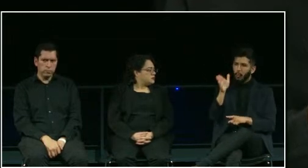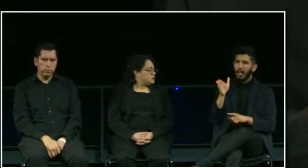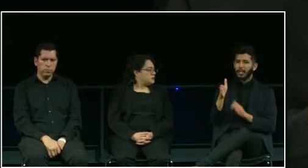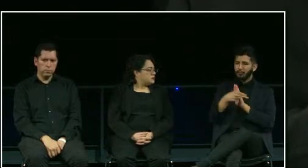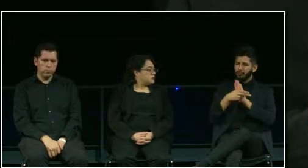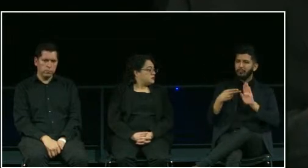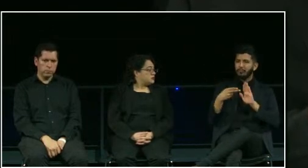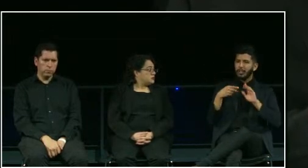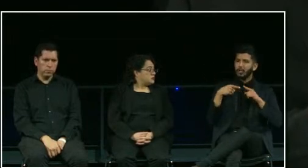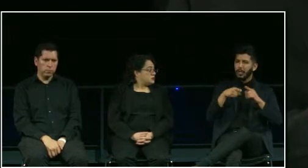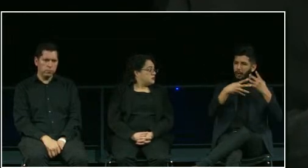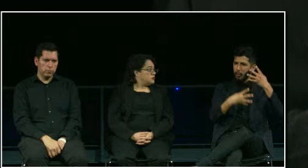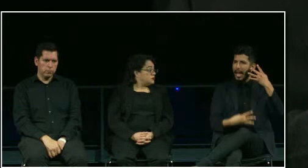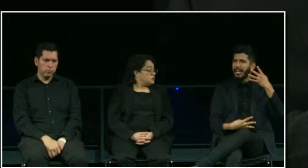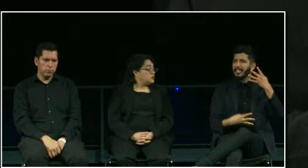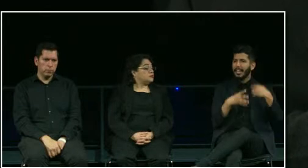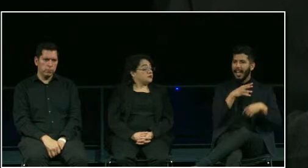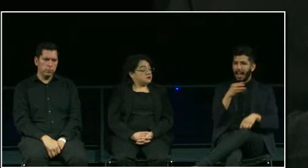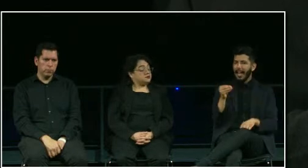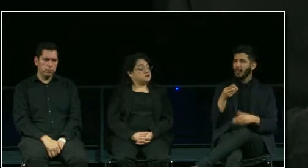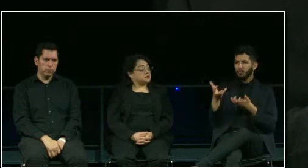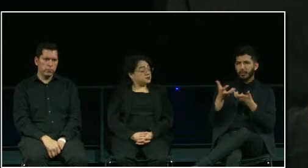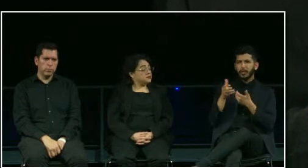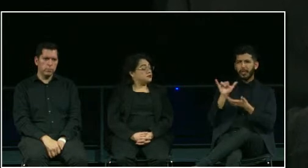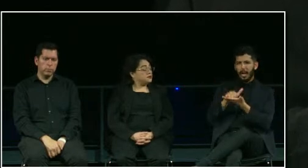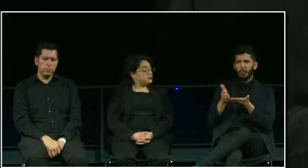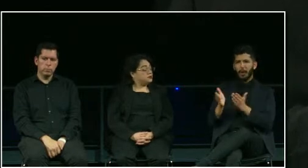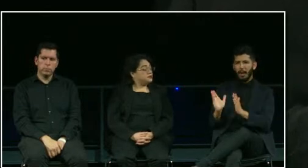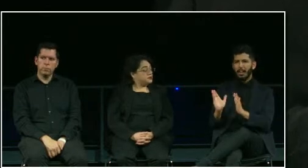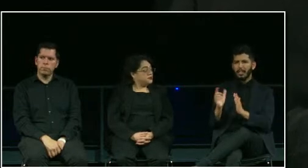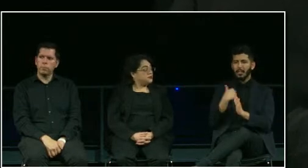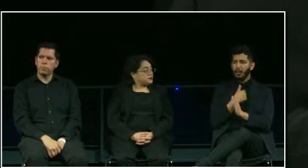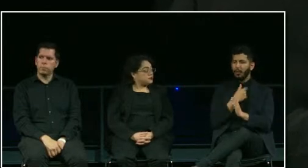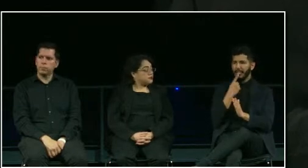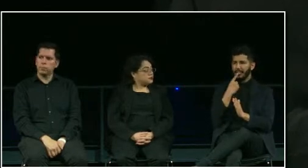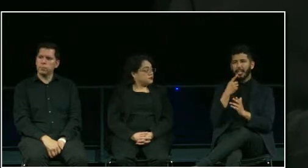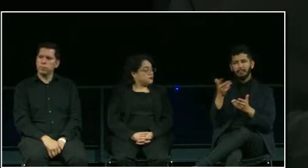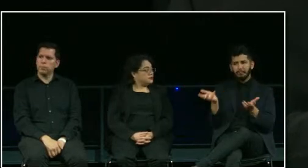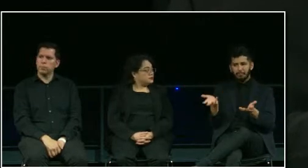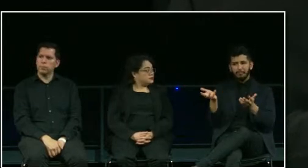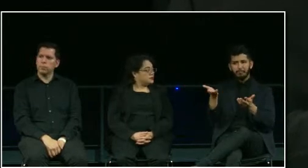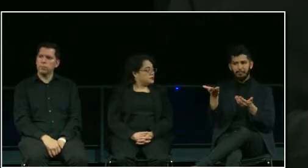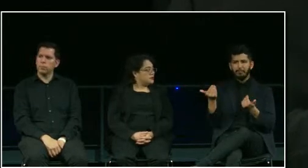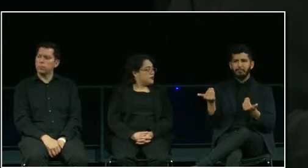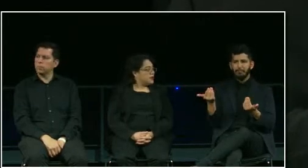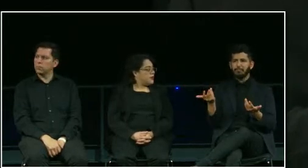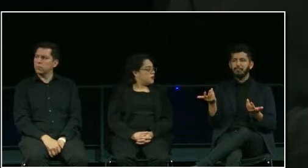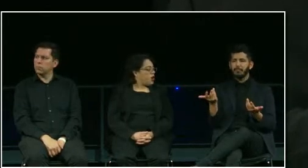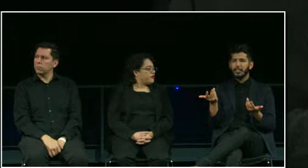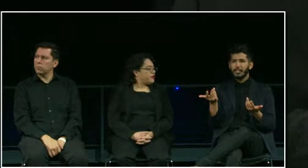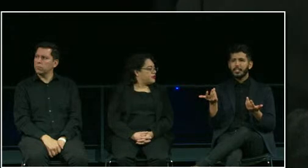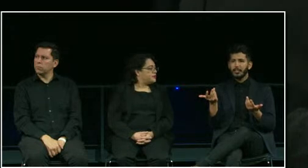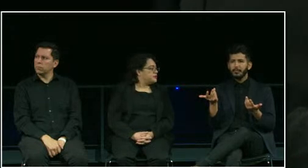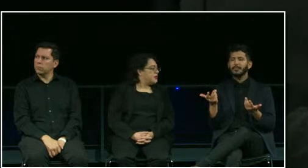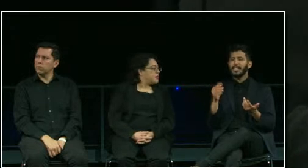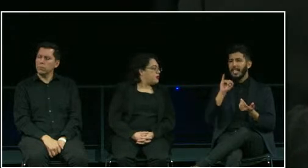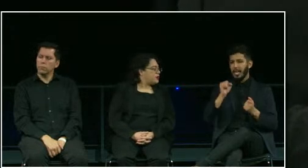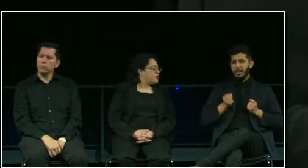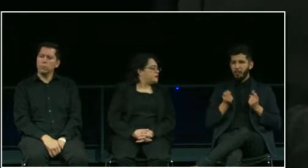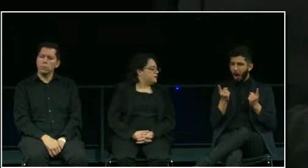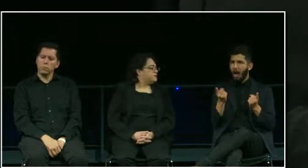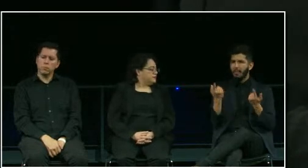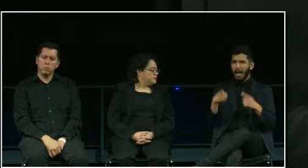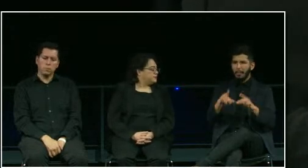that. And we went to the animators and said, encourage improvisation. The other thing that we did is if the puppet wants